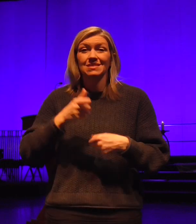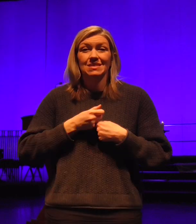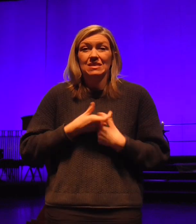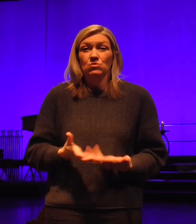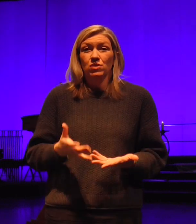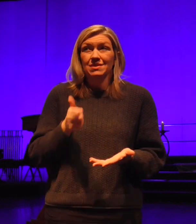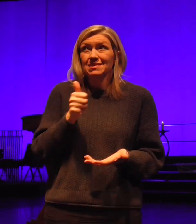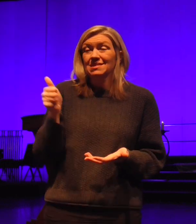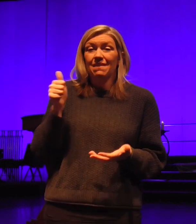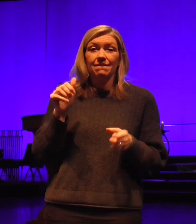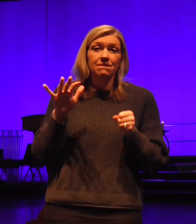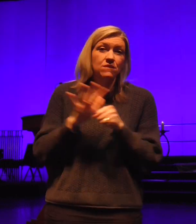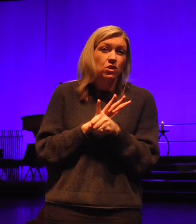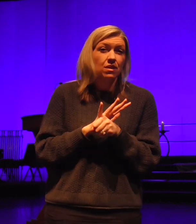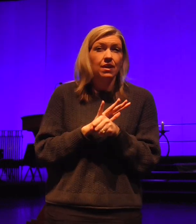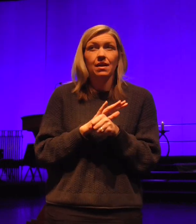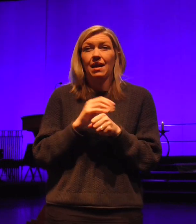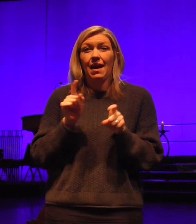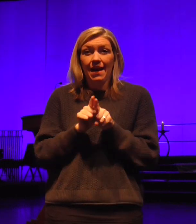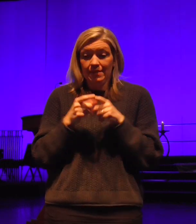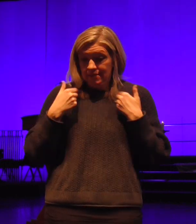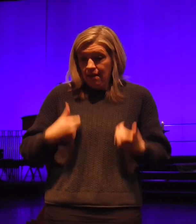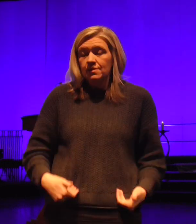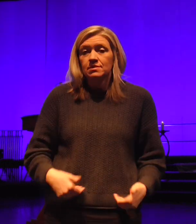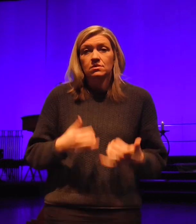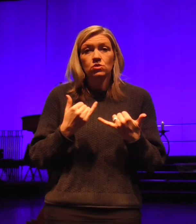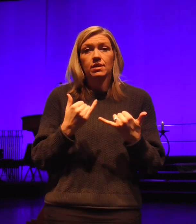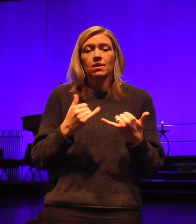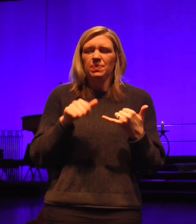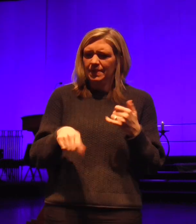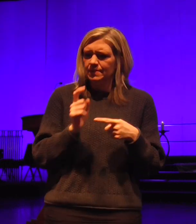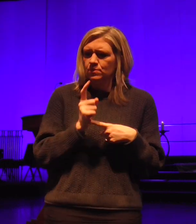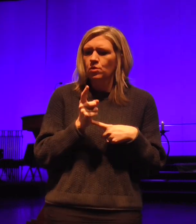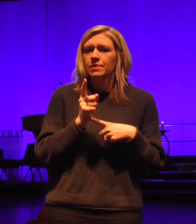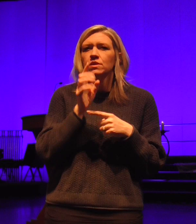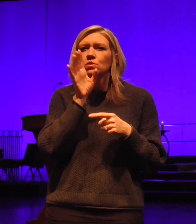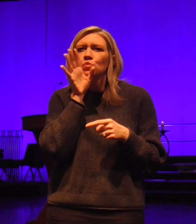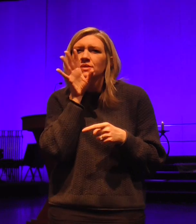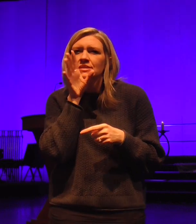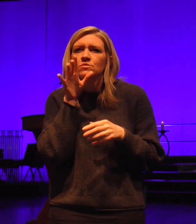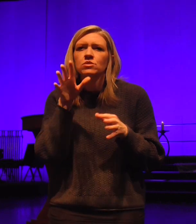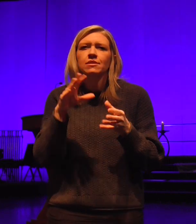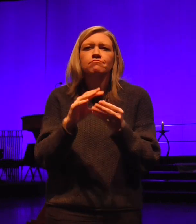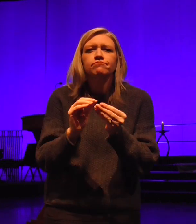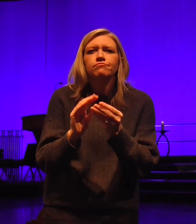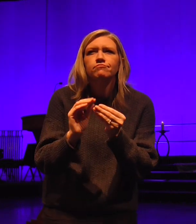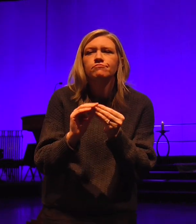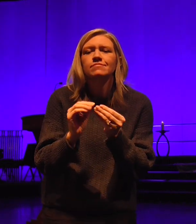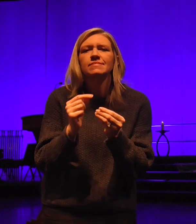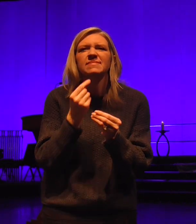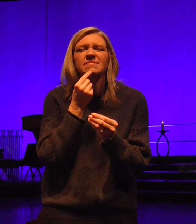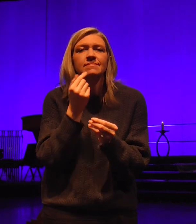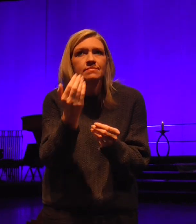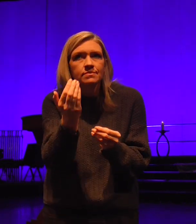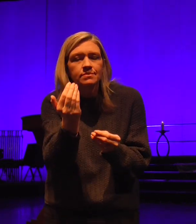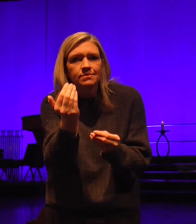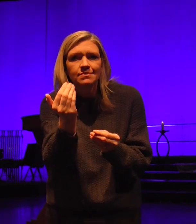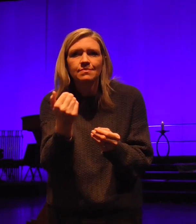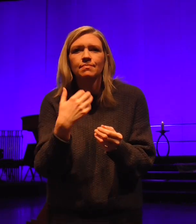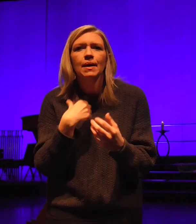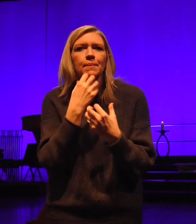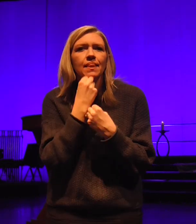and completely as us in this moment, that is whispering to us, come forward, my